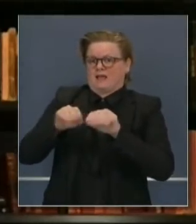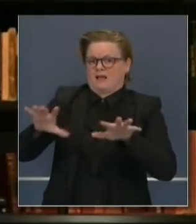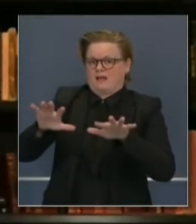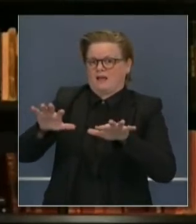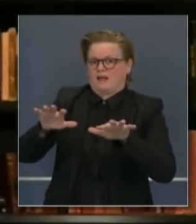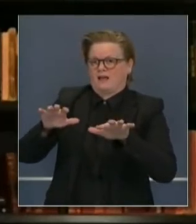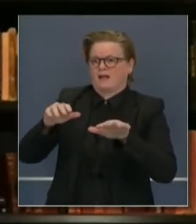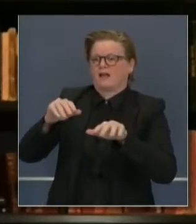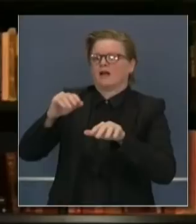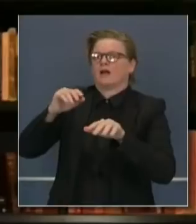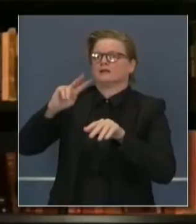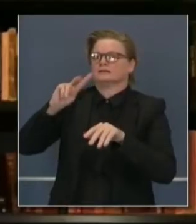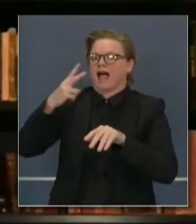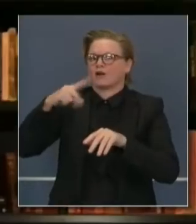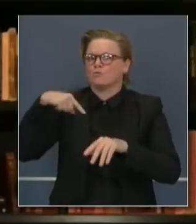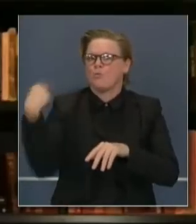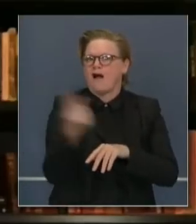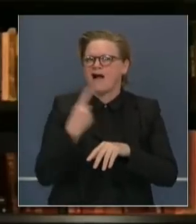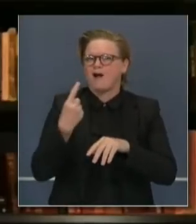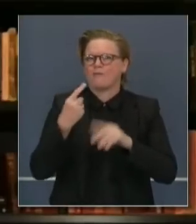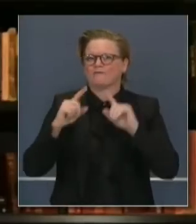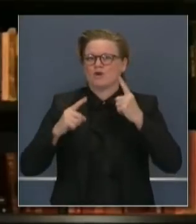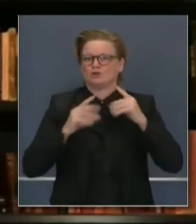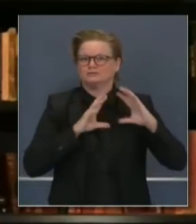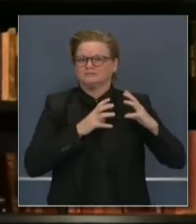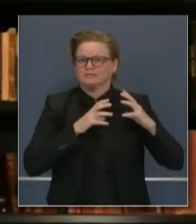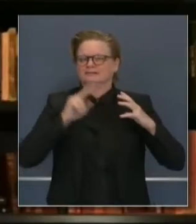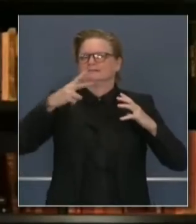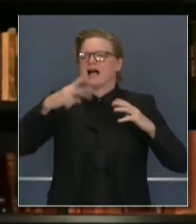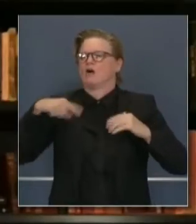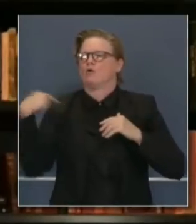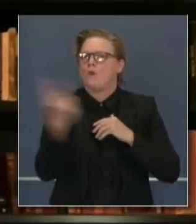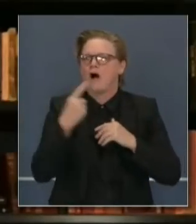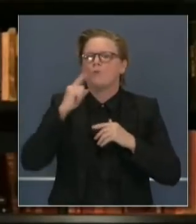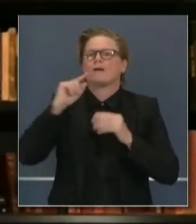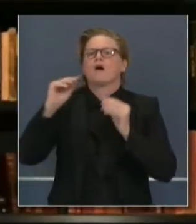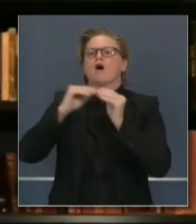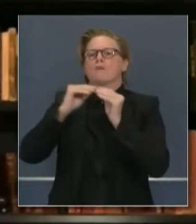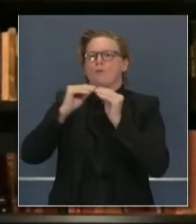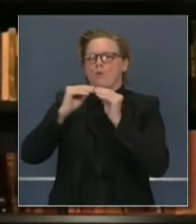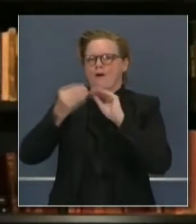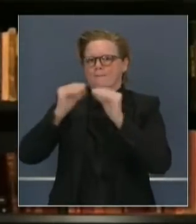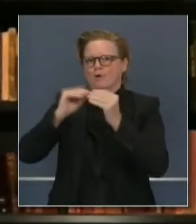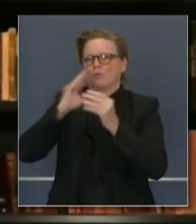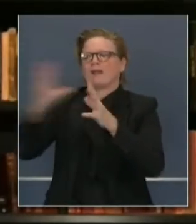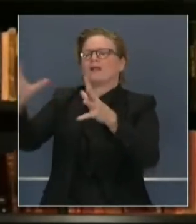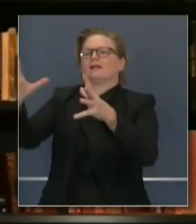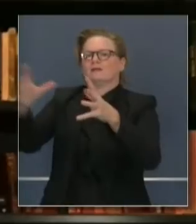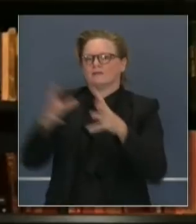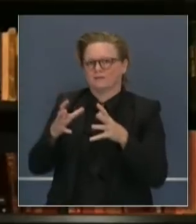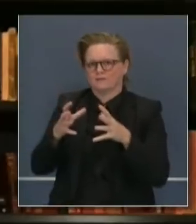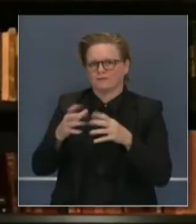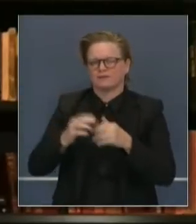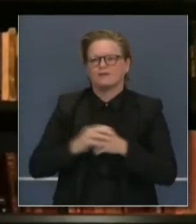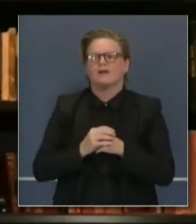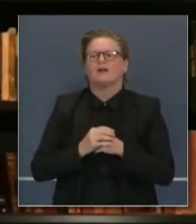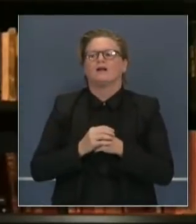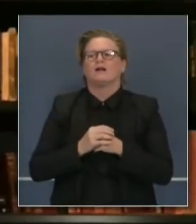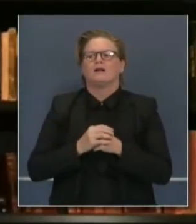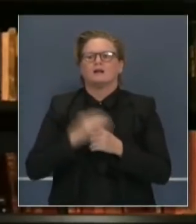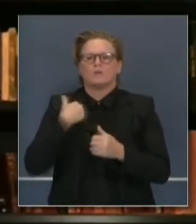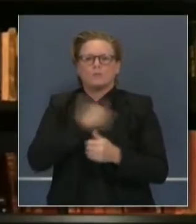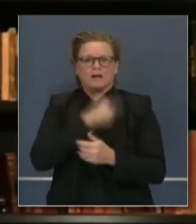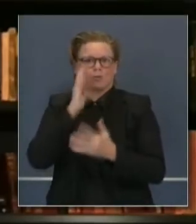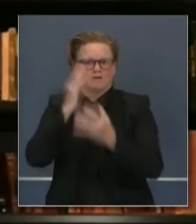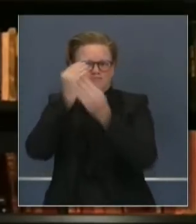we received to date is that first tranche, 327,000. We will have that number. We'll update you once we receive it in a